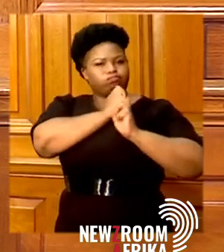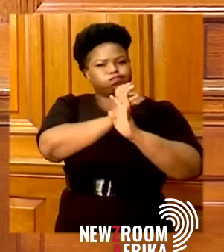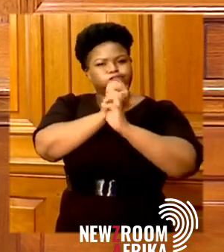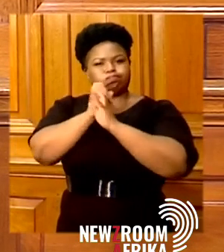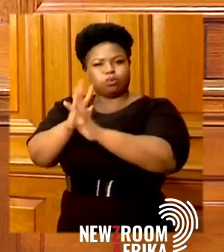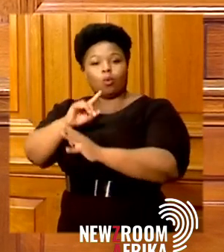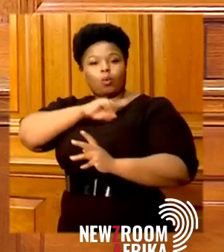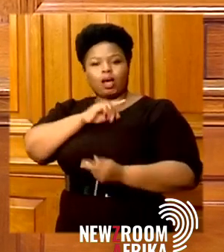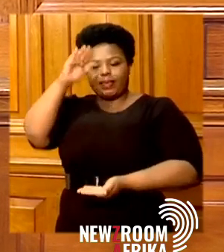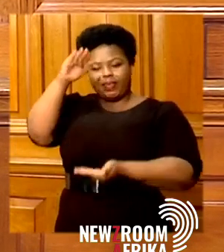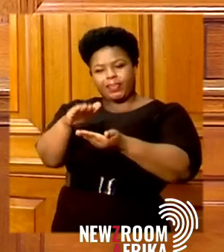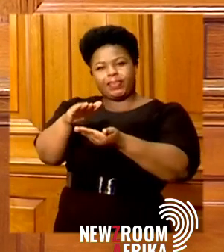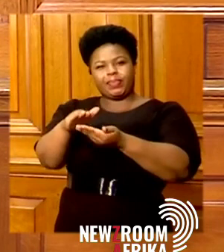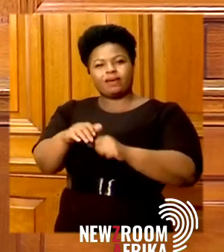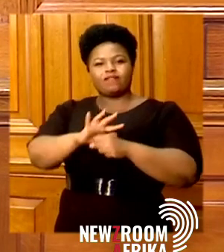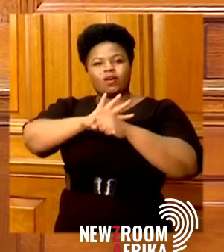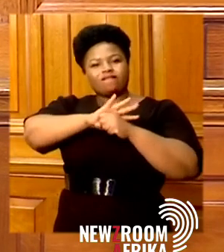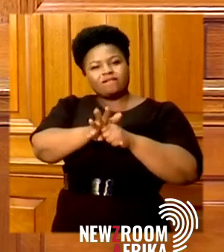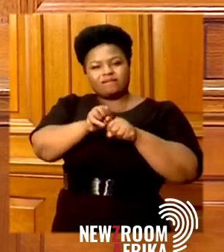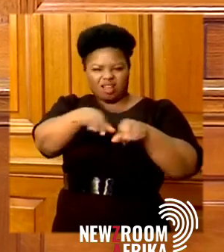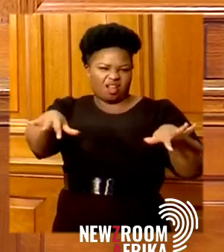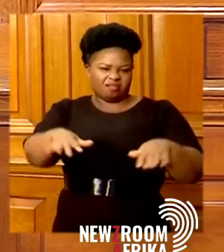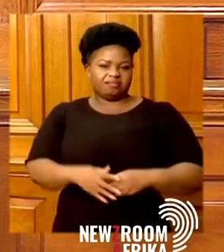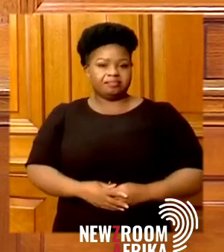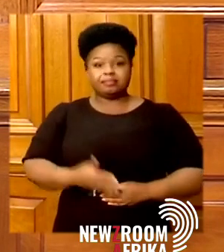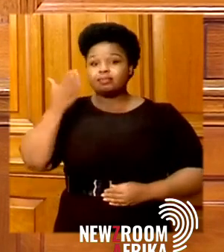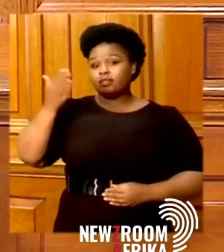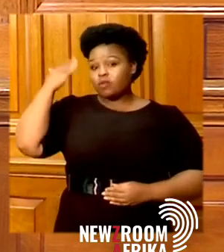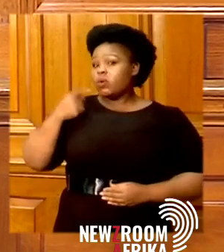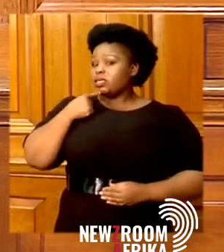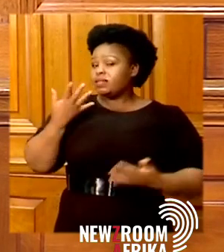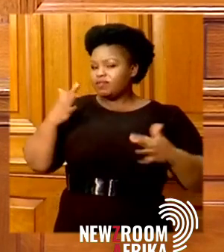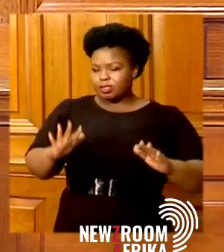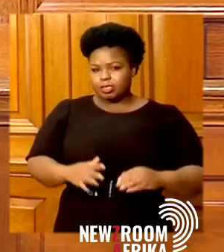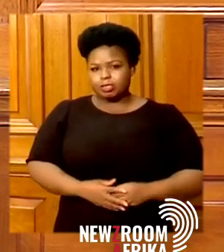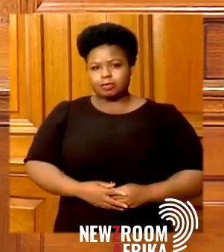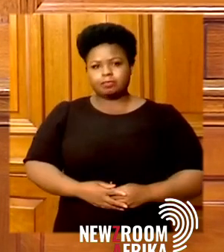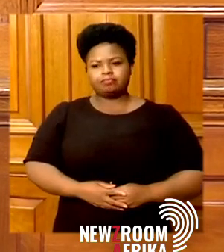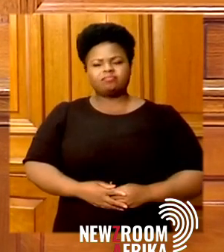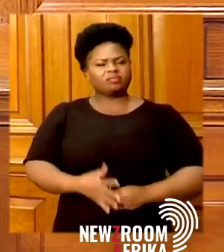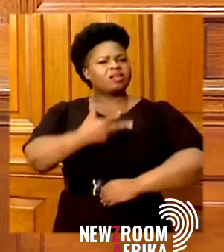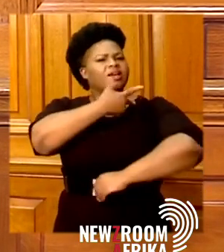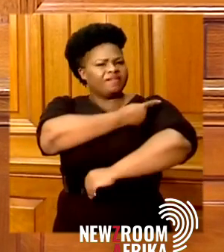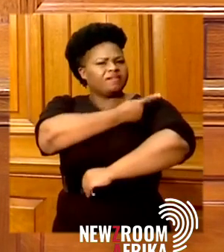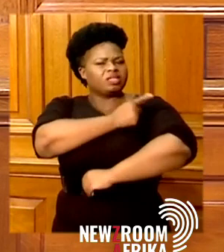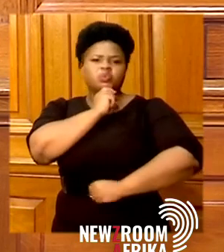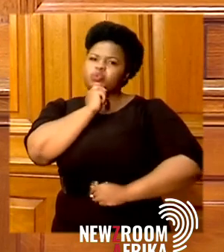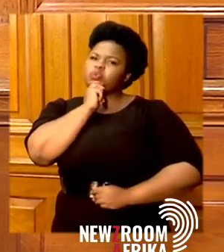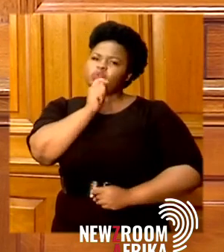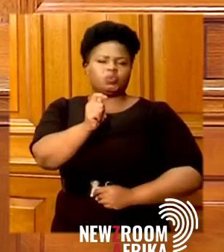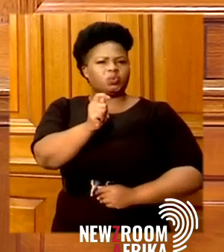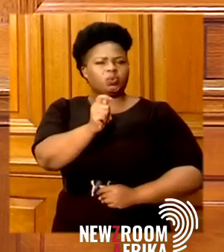the past, vaccines are now the most effective measures that we have.